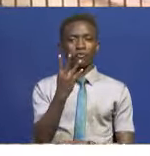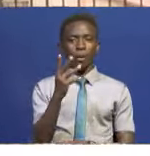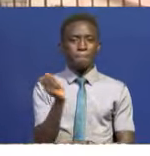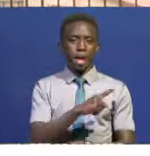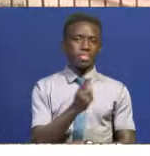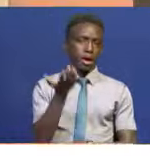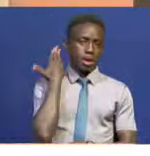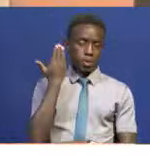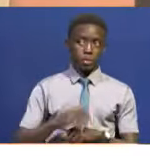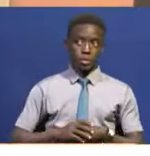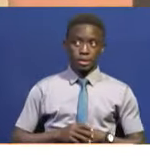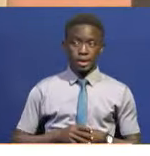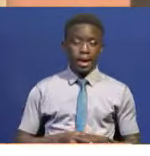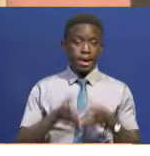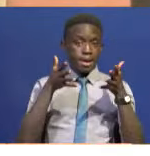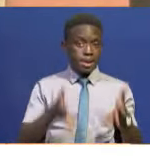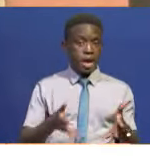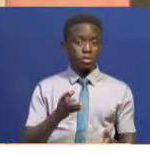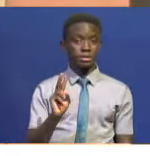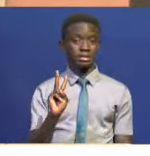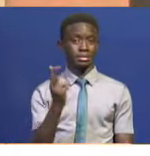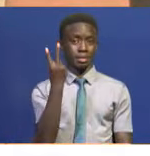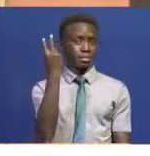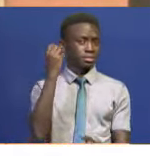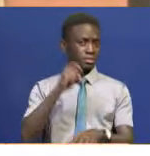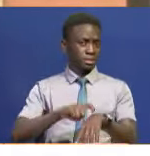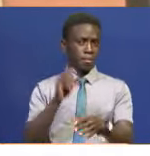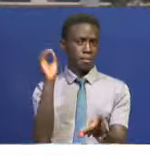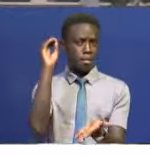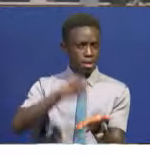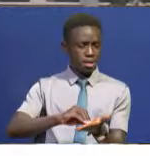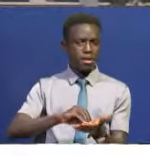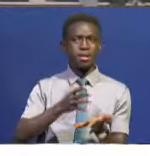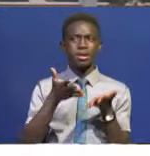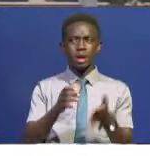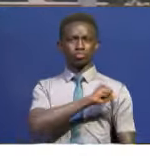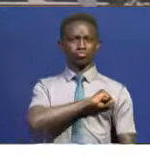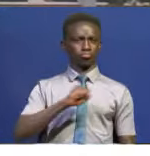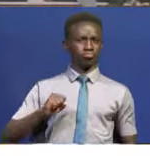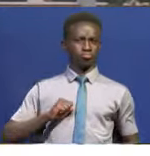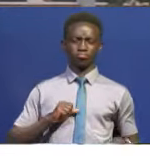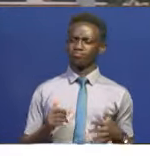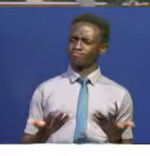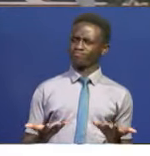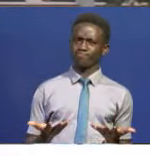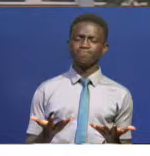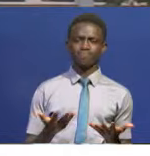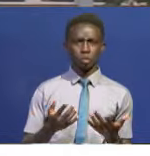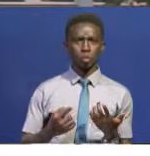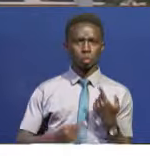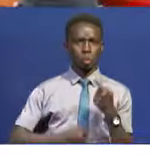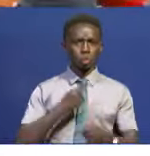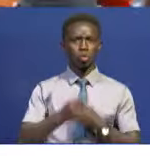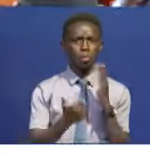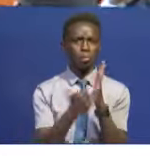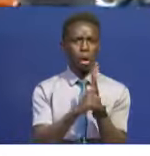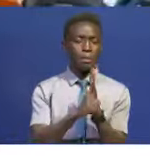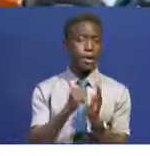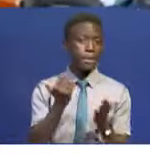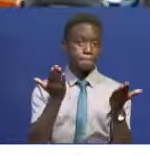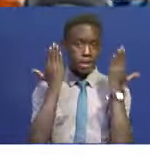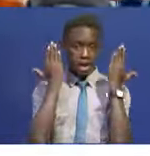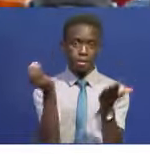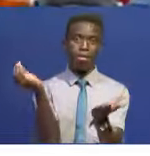this year, the Senate finds itself once more immersed in the murky waters of the political matrix in Meru. On